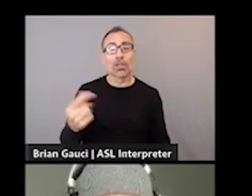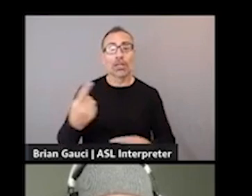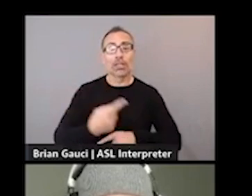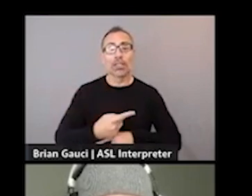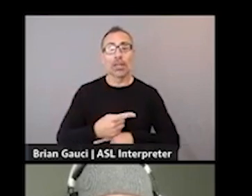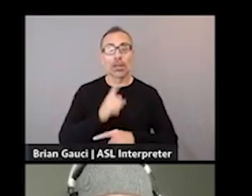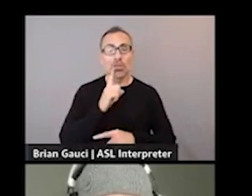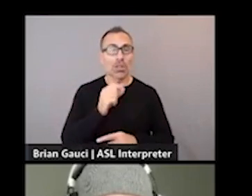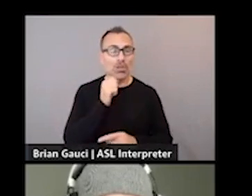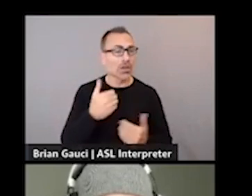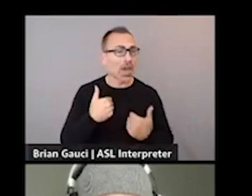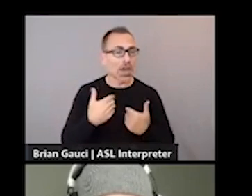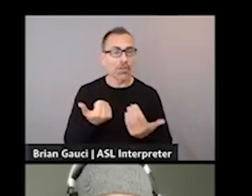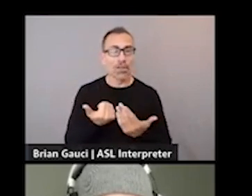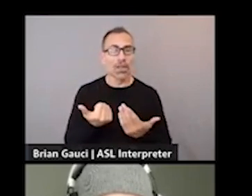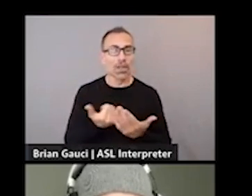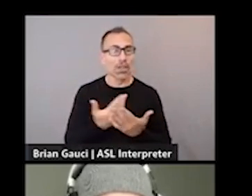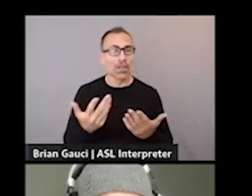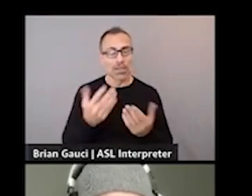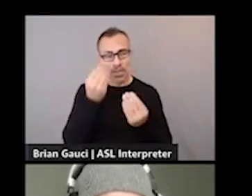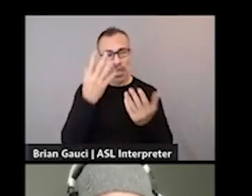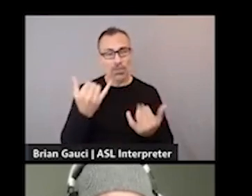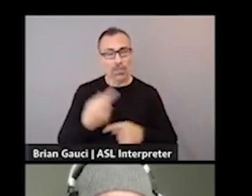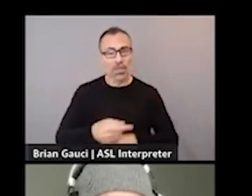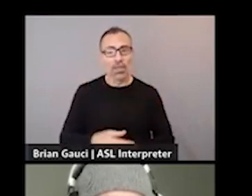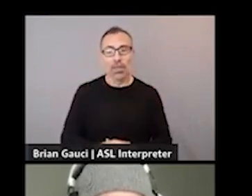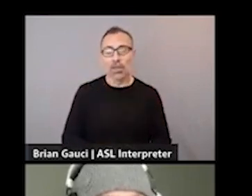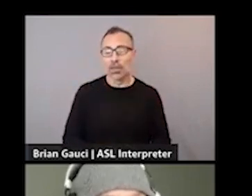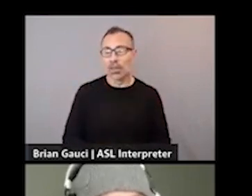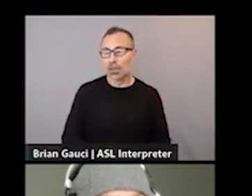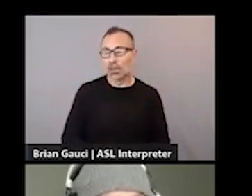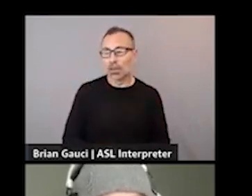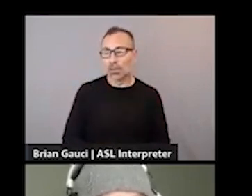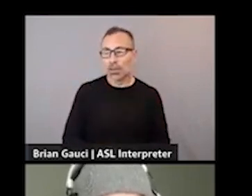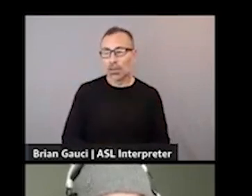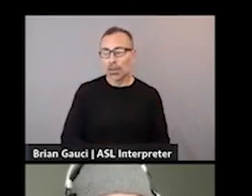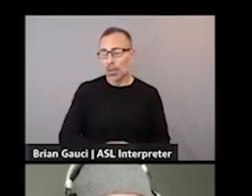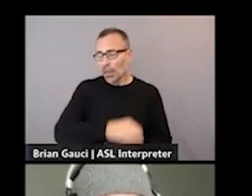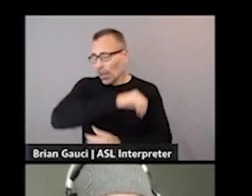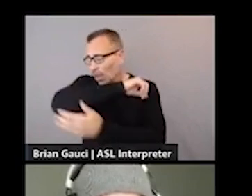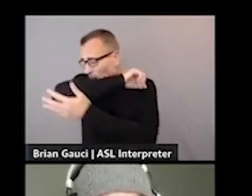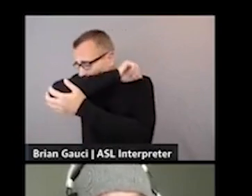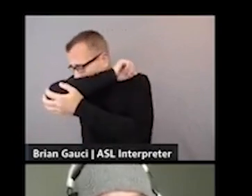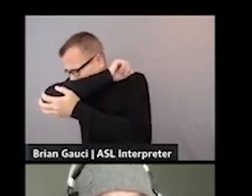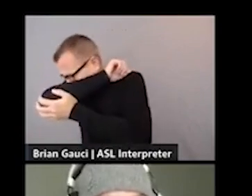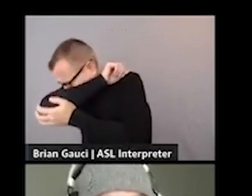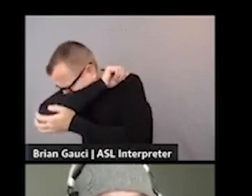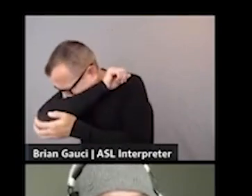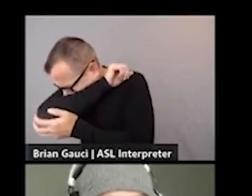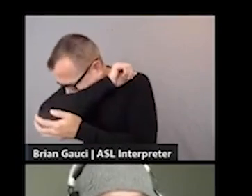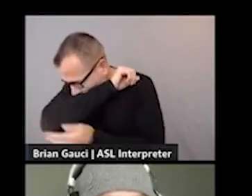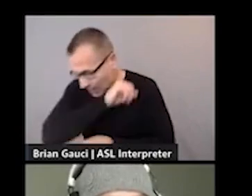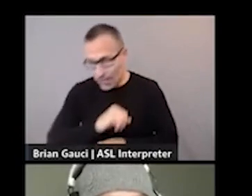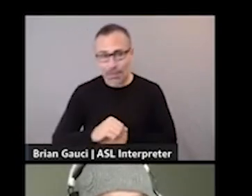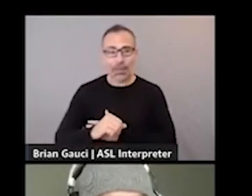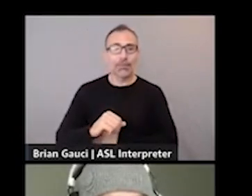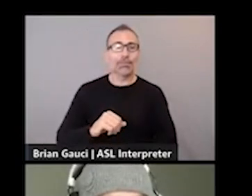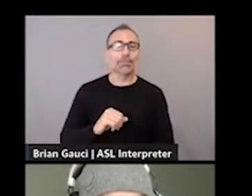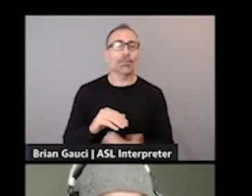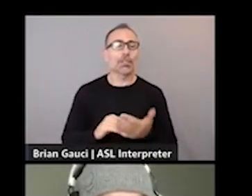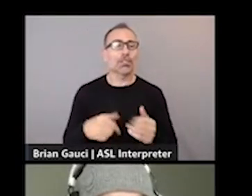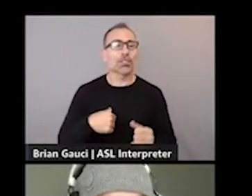really have any data for 8th of November. So this is kind of how the data lifecycle policy